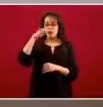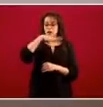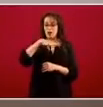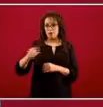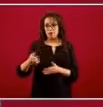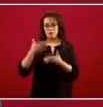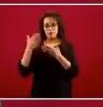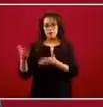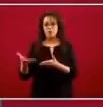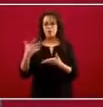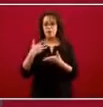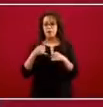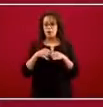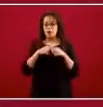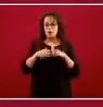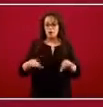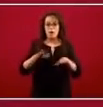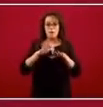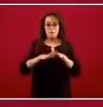my mistake.